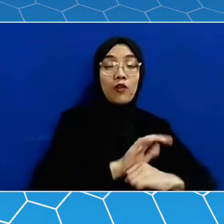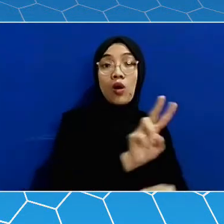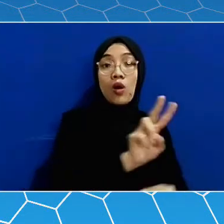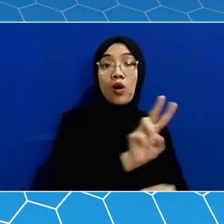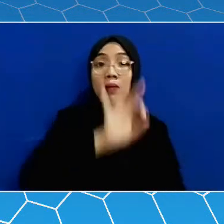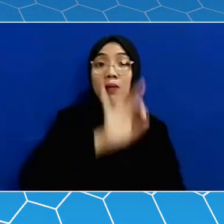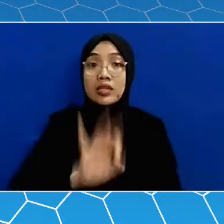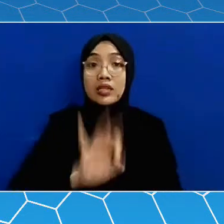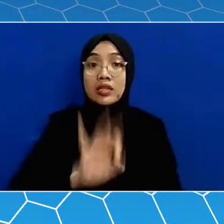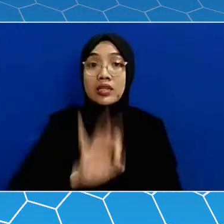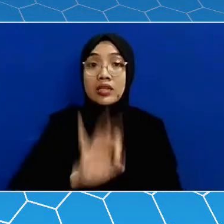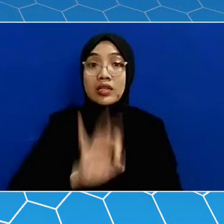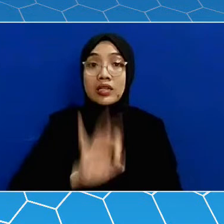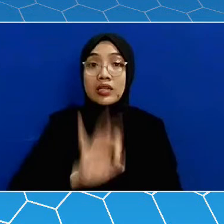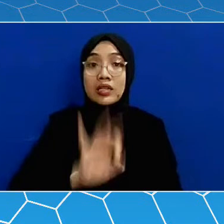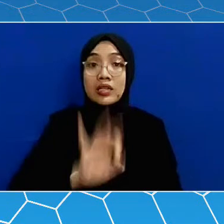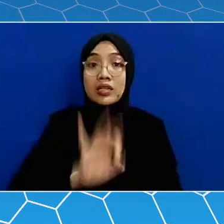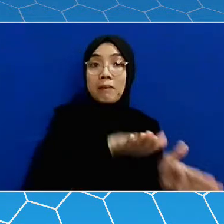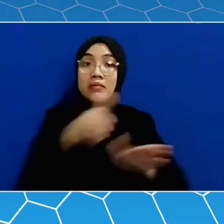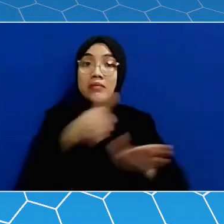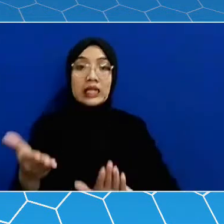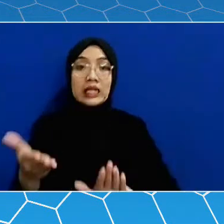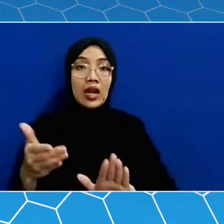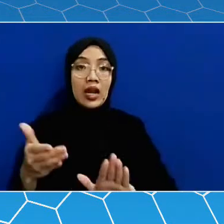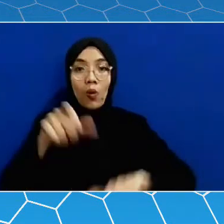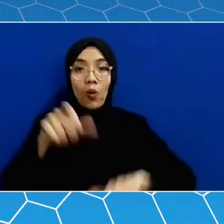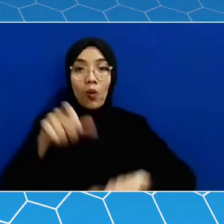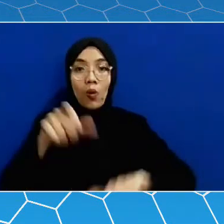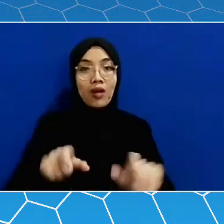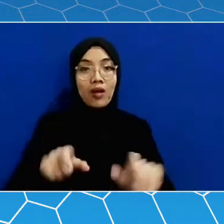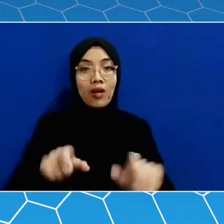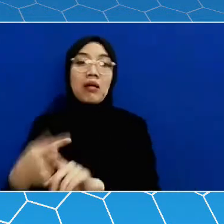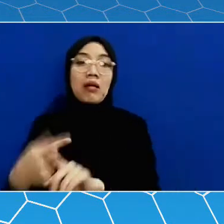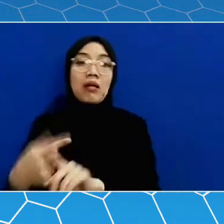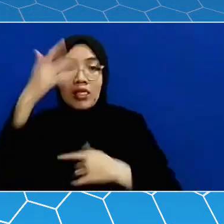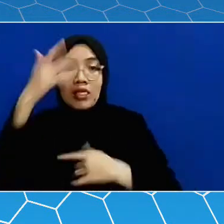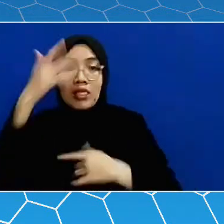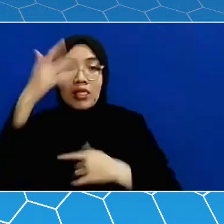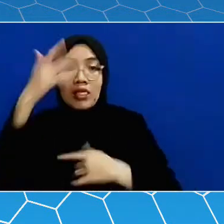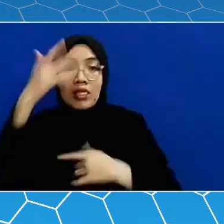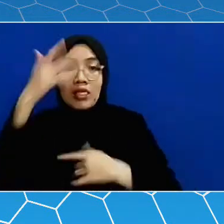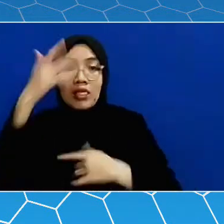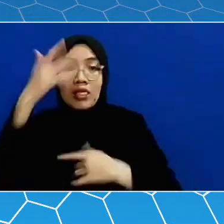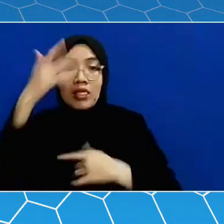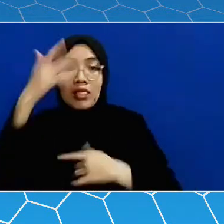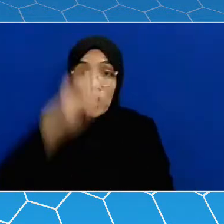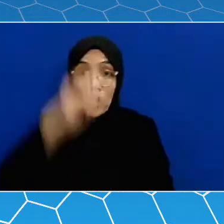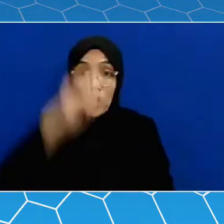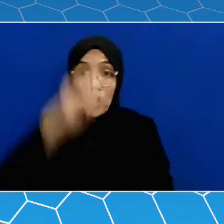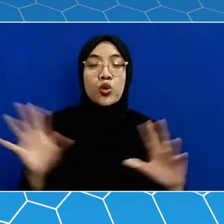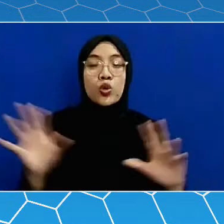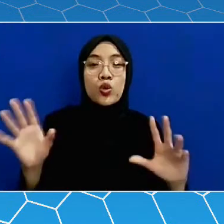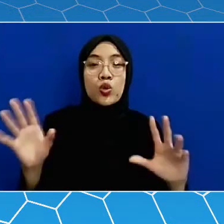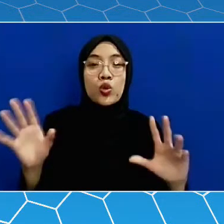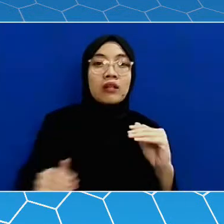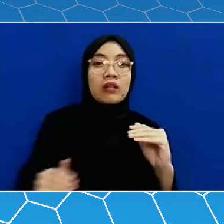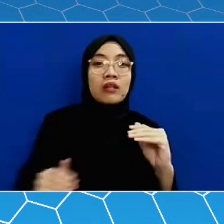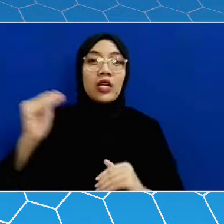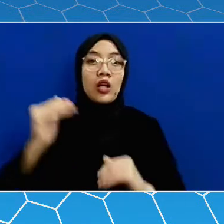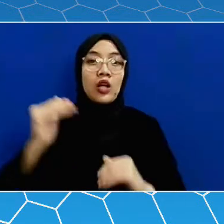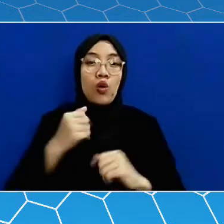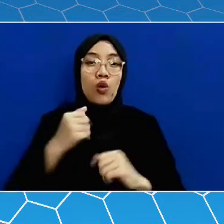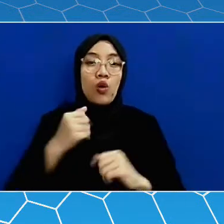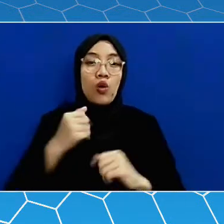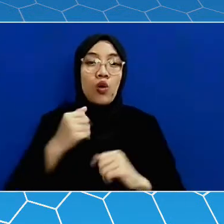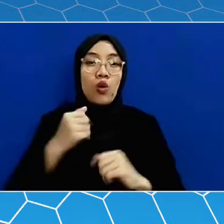diabetes. And we know that those who have high blood sugar levels, higher weight, lower socioeconomic status, and